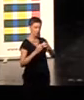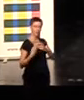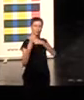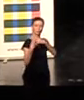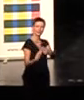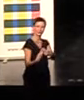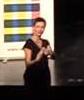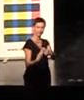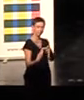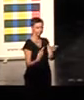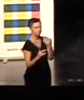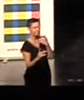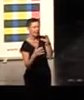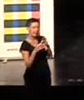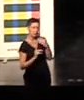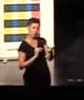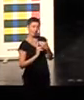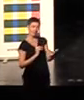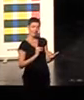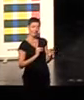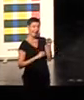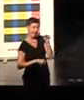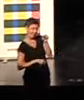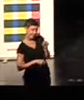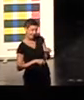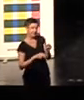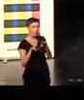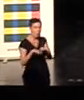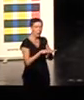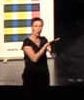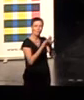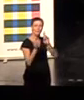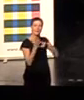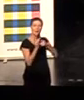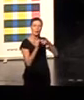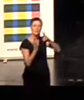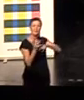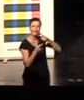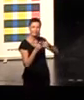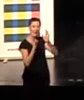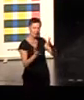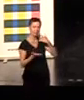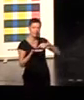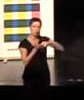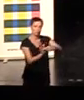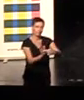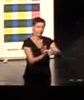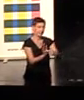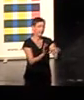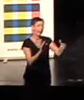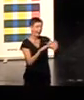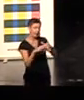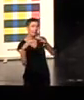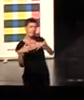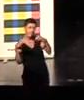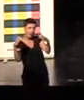and identity en het is dat komen narratief dan haast op i riep recente boos in de parlement